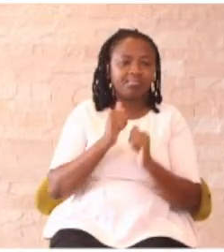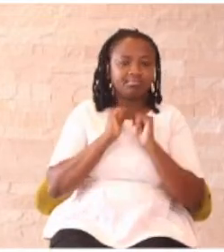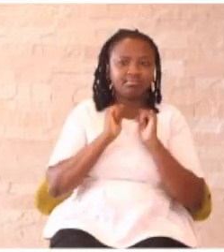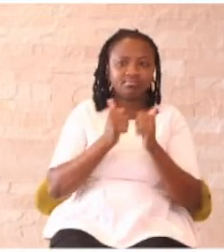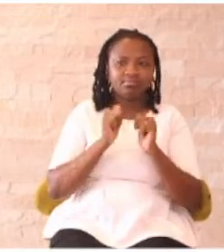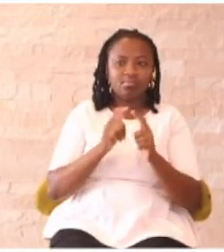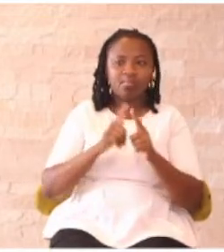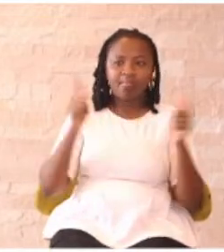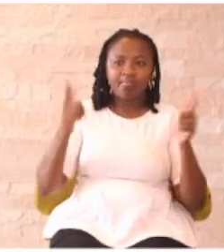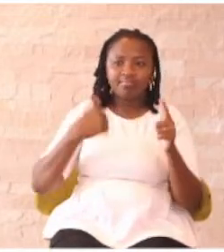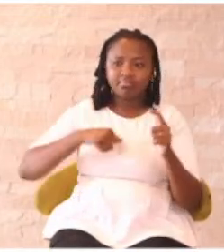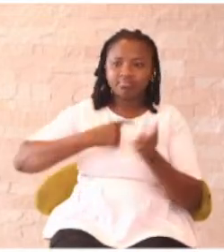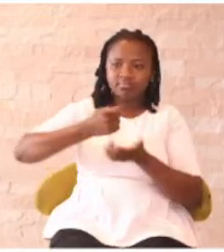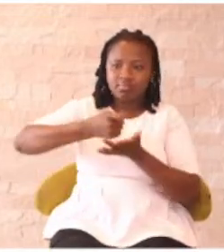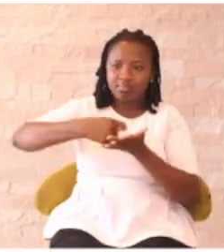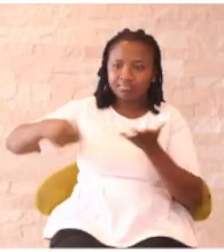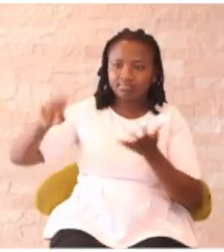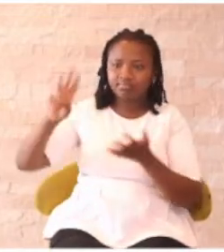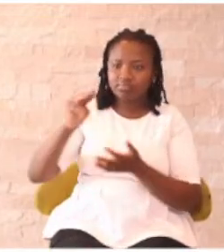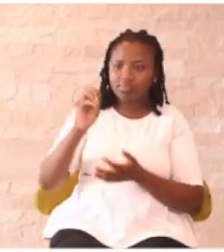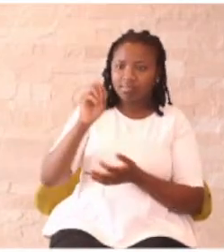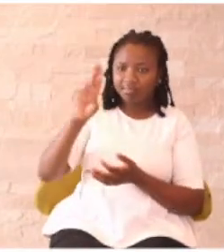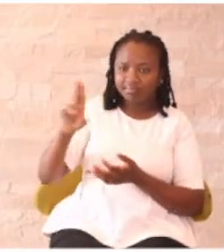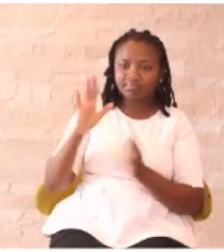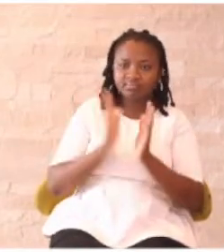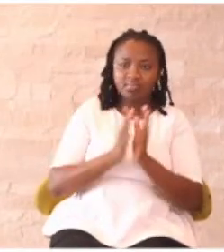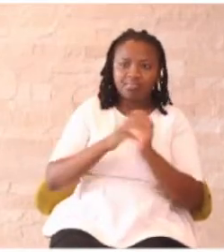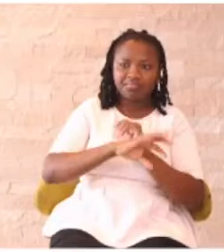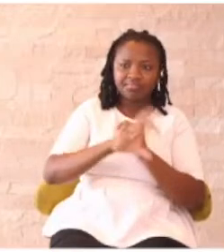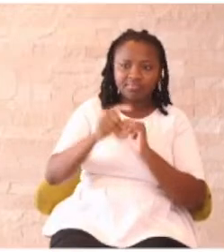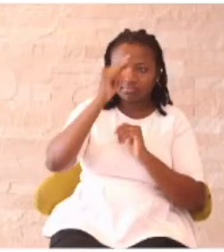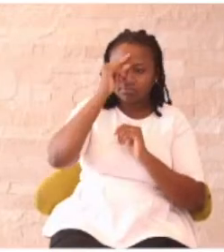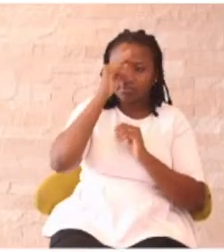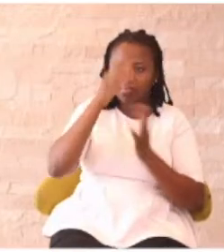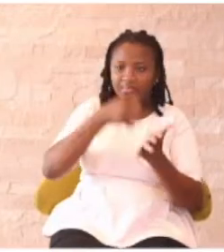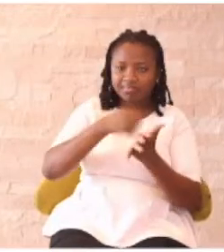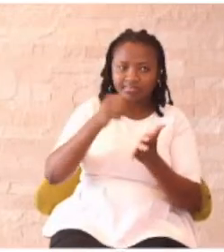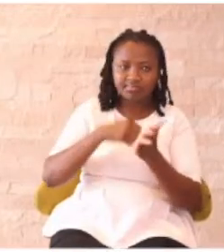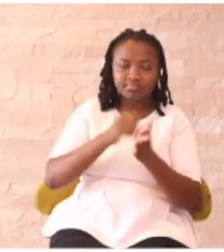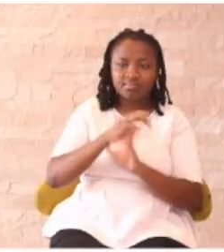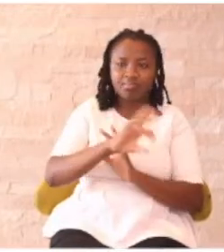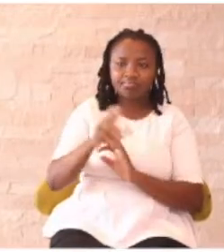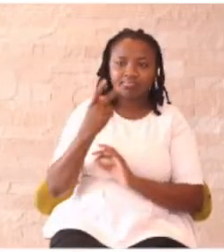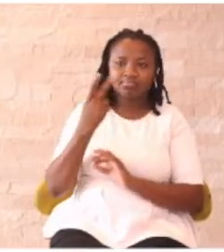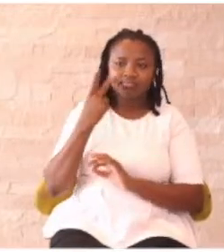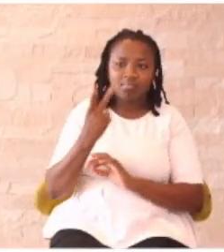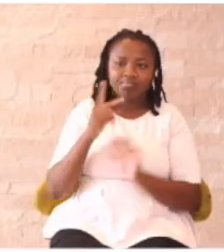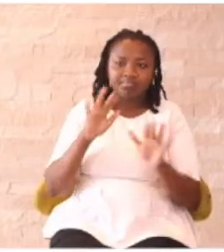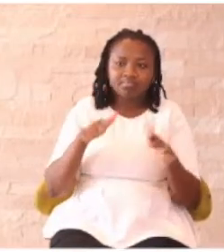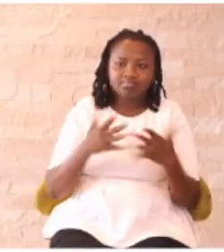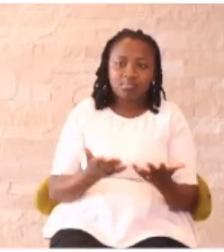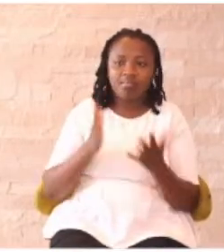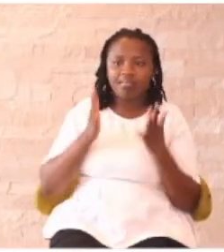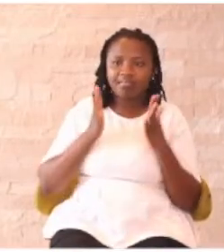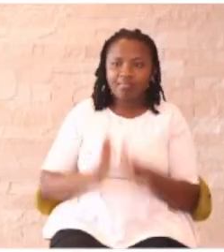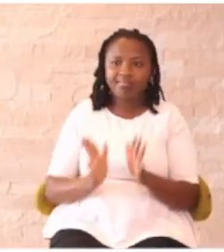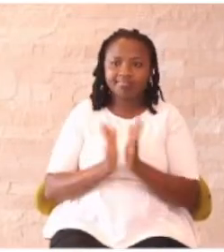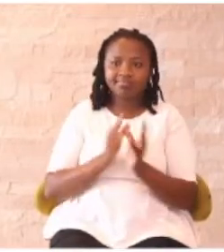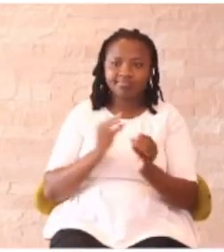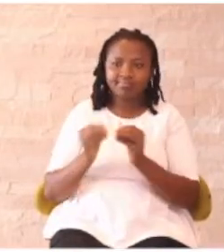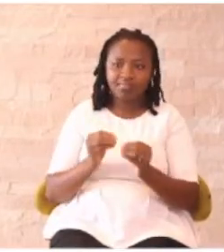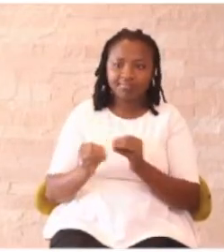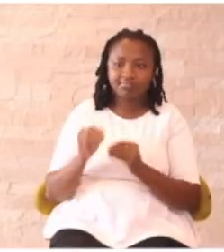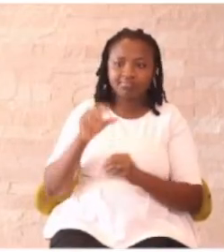signing an MOU with the county government of Makueni County to see the Persons with Disability Act